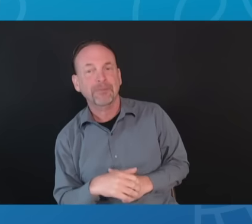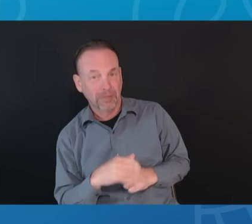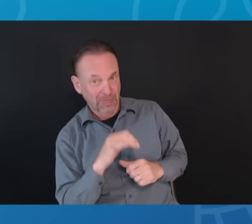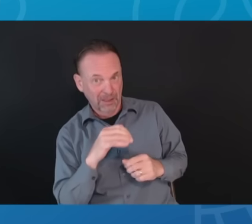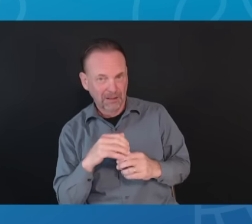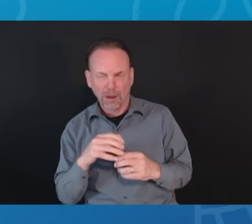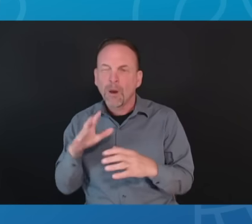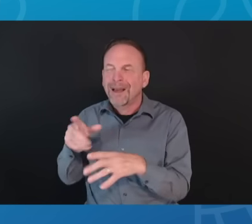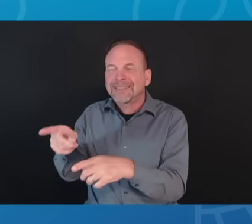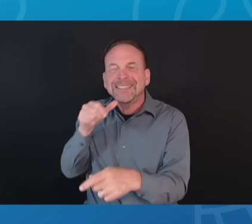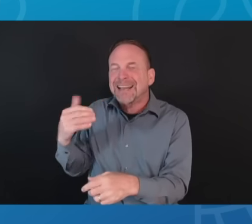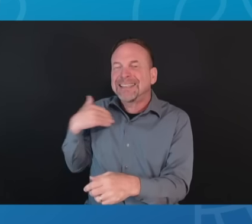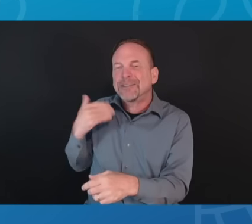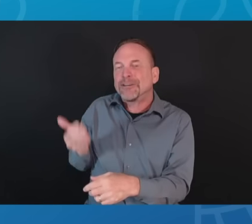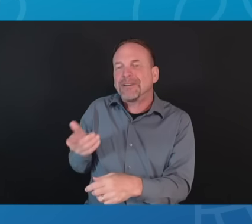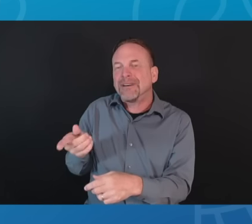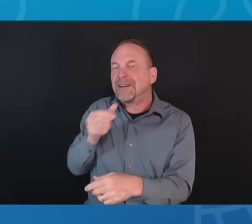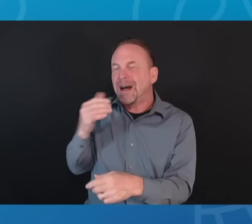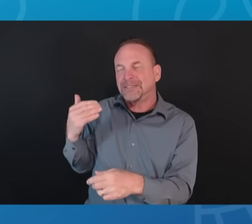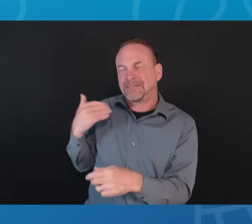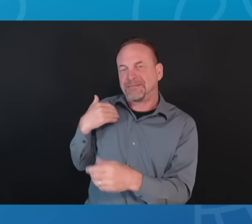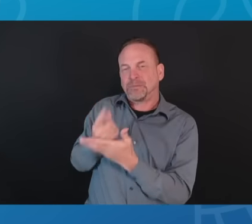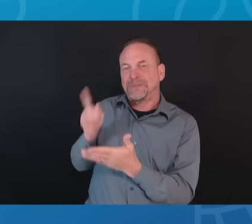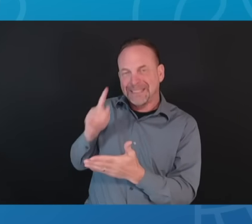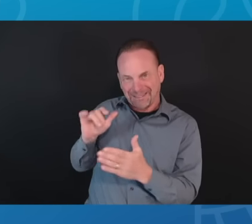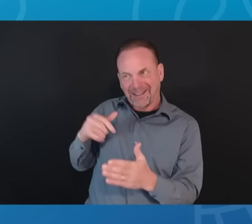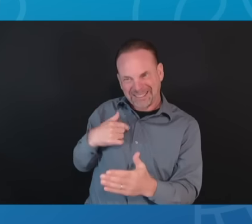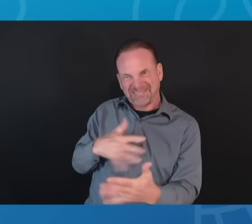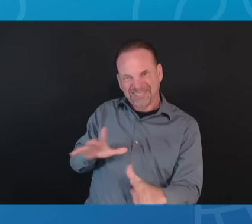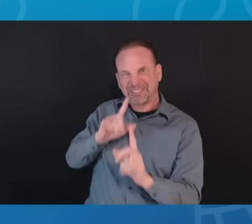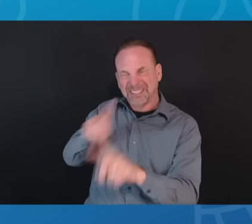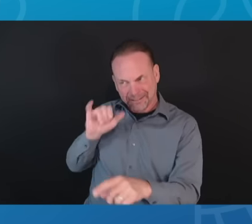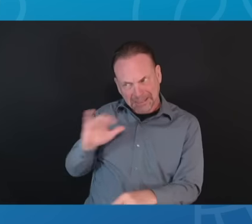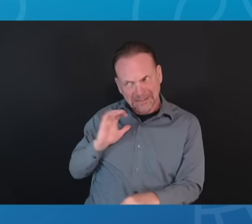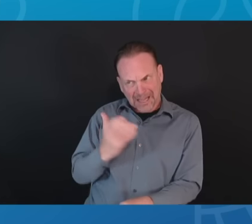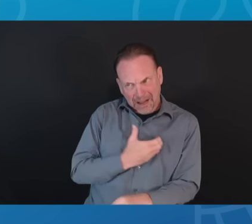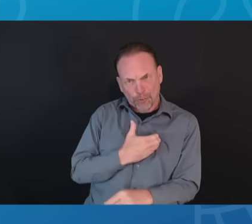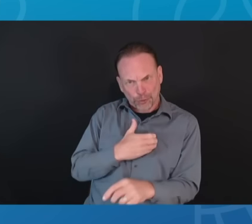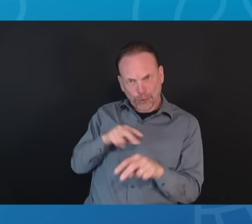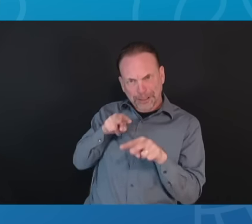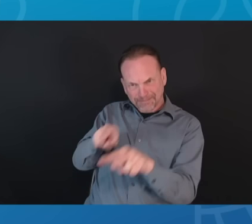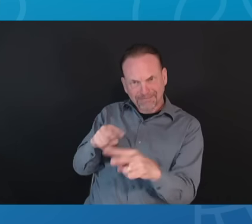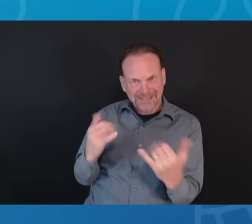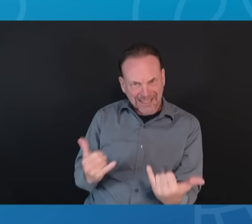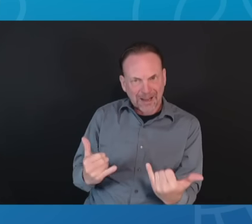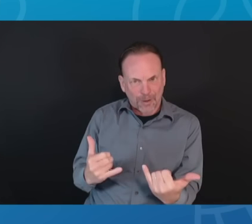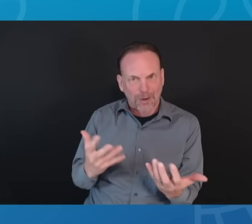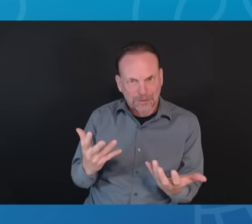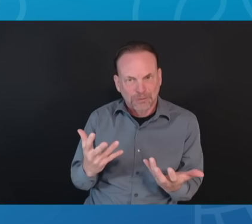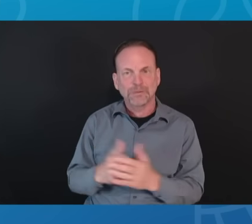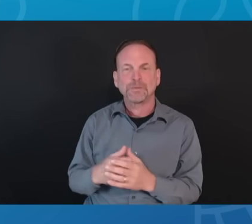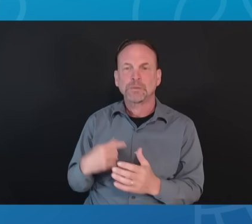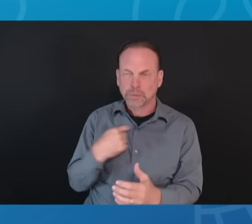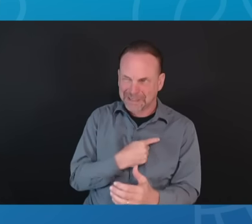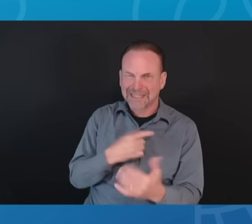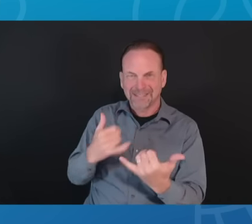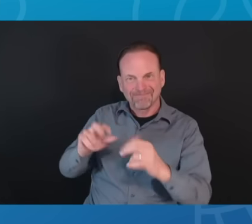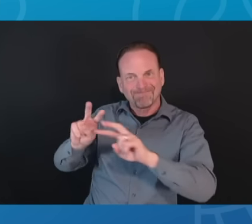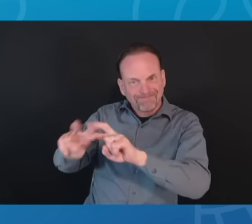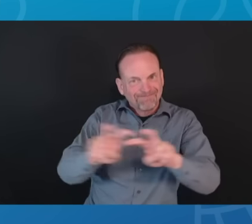that is an assessment made today, and we'll make our assessments, you know, on an ongoing basis, and if and when they change, we'll have a different assessment to offer. Okay, you